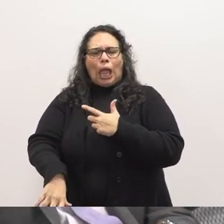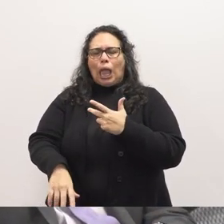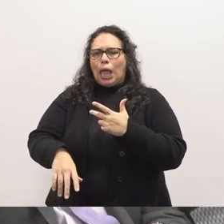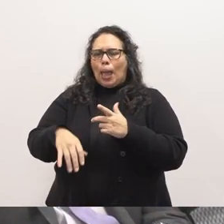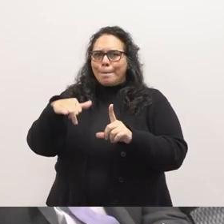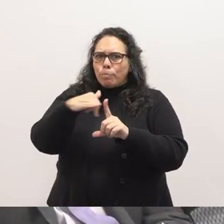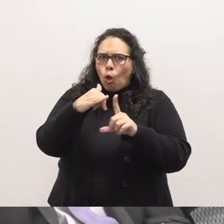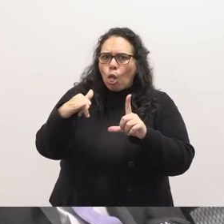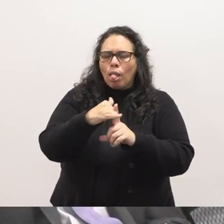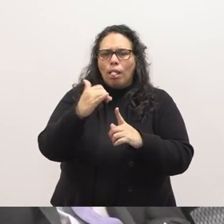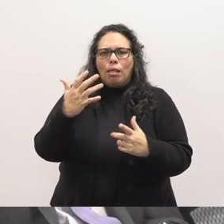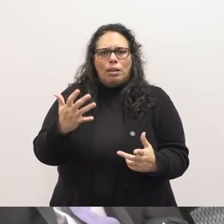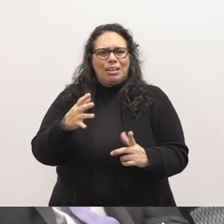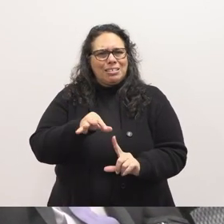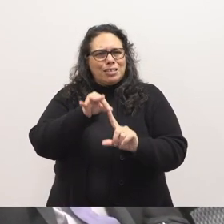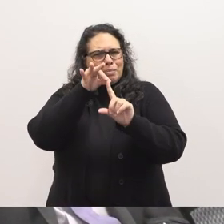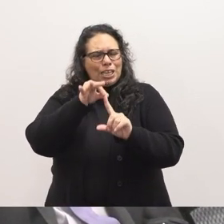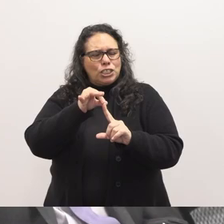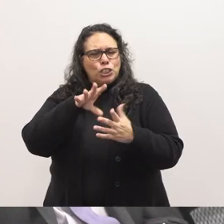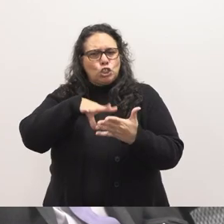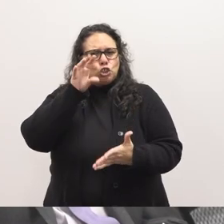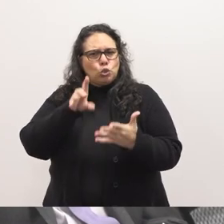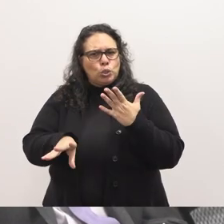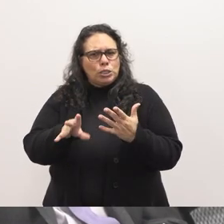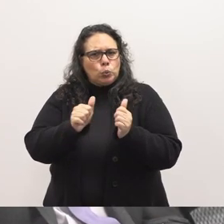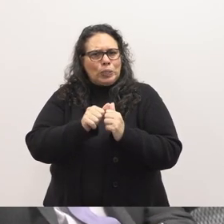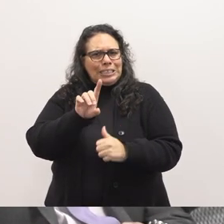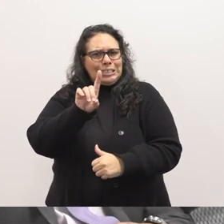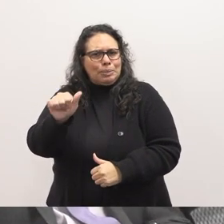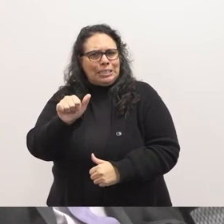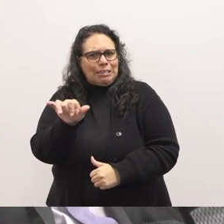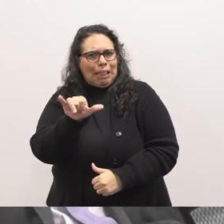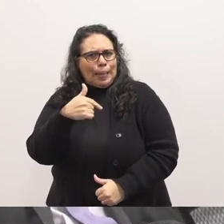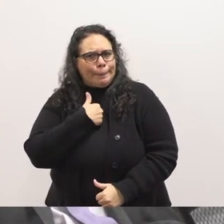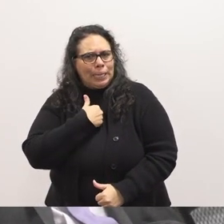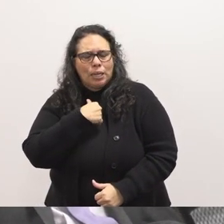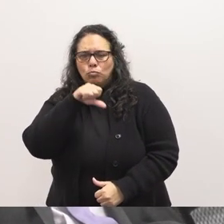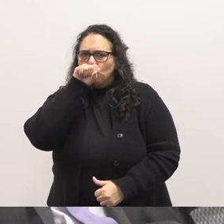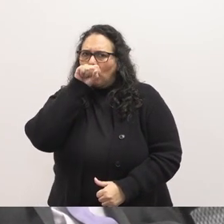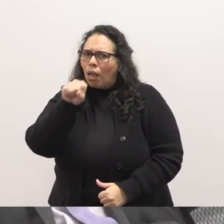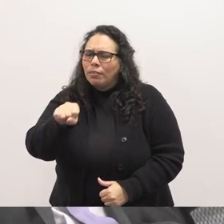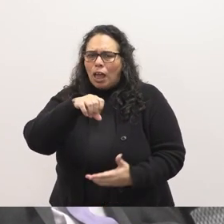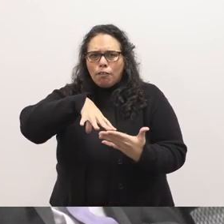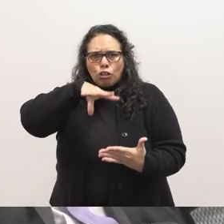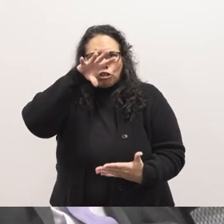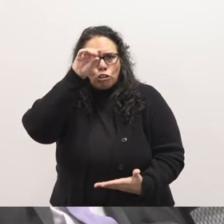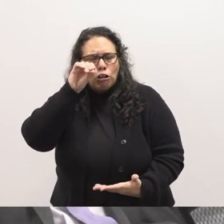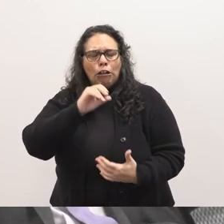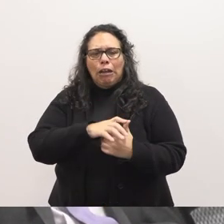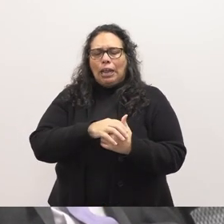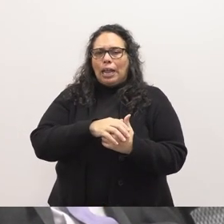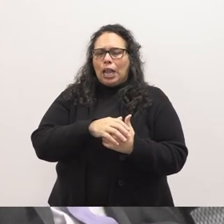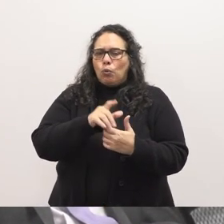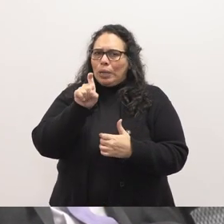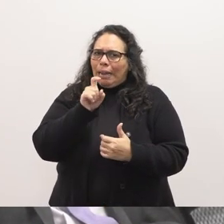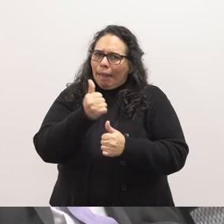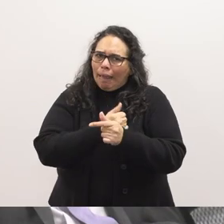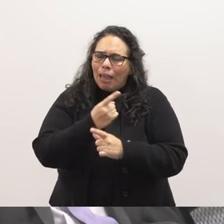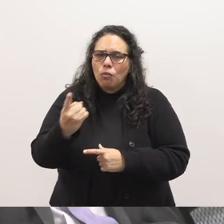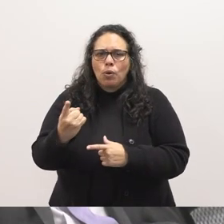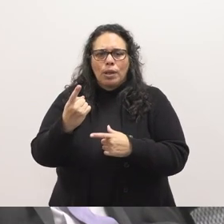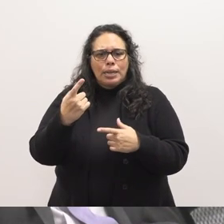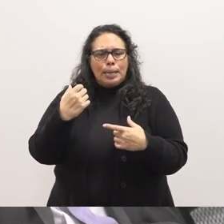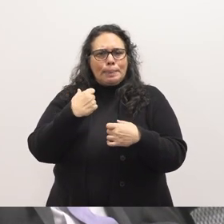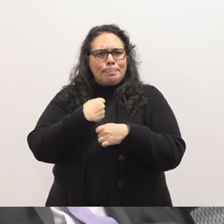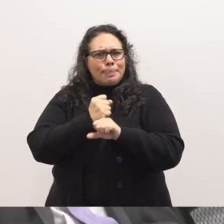me. I love learning and being a student at LBUSD. We need everyone to help make it a safer